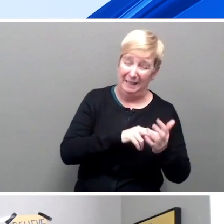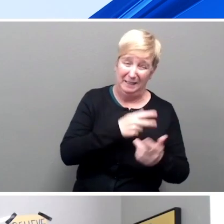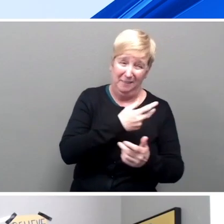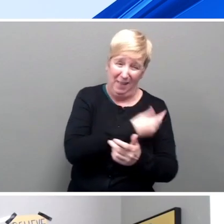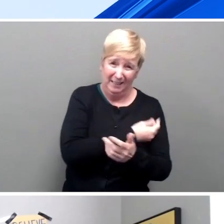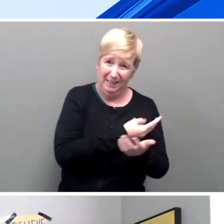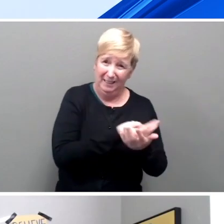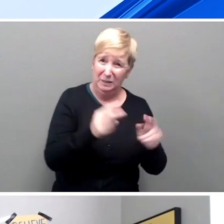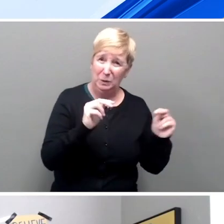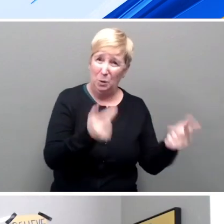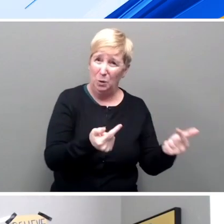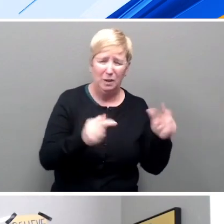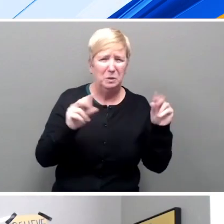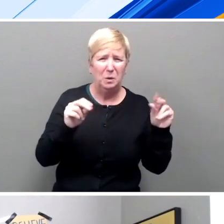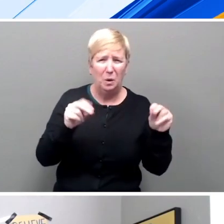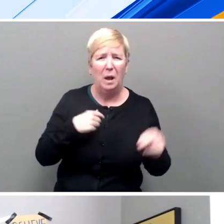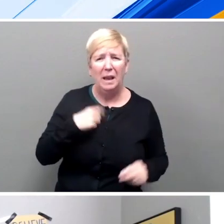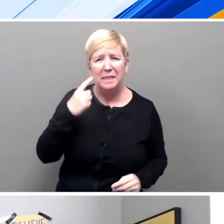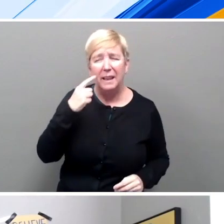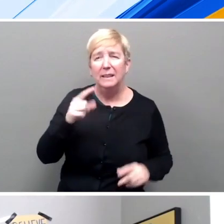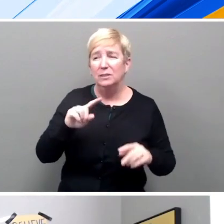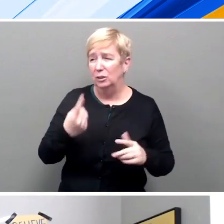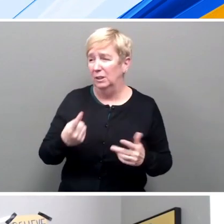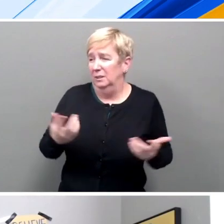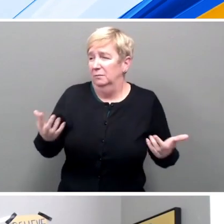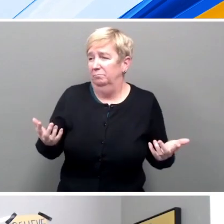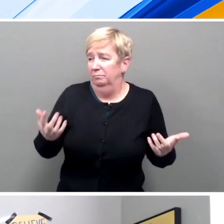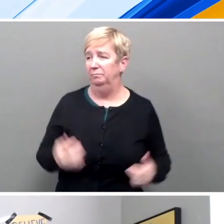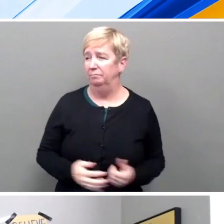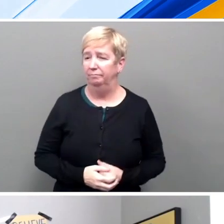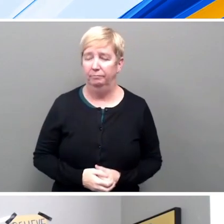think, as others just mentioned, it's